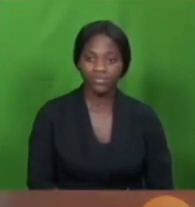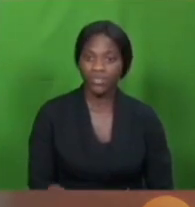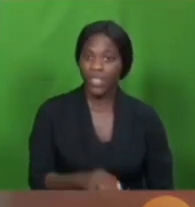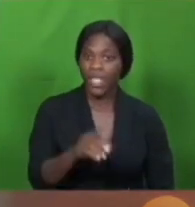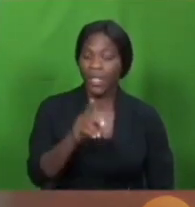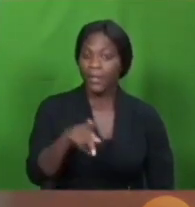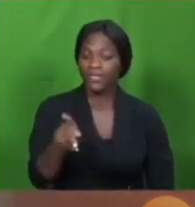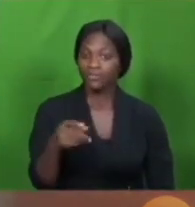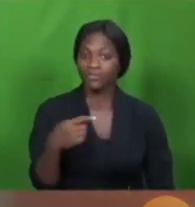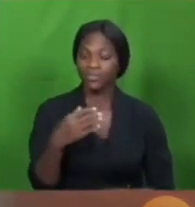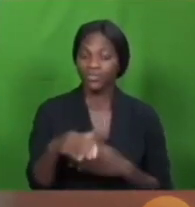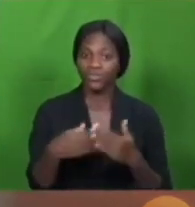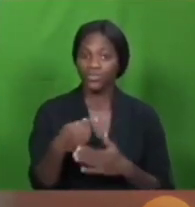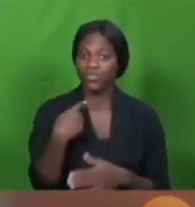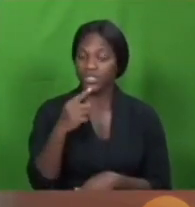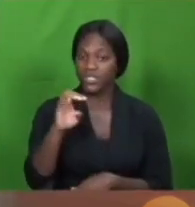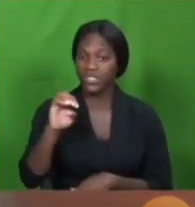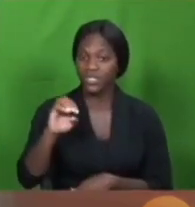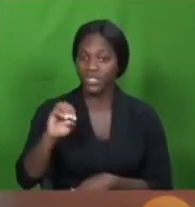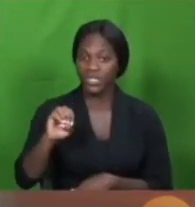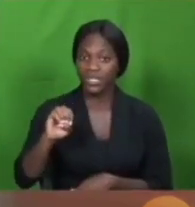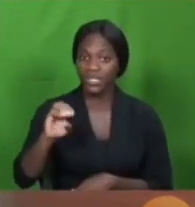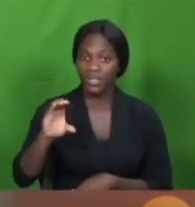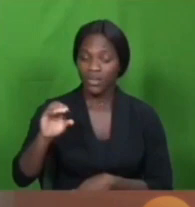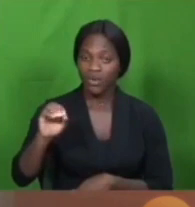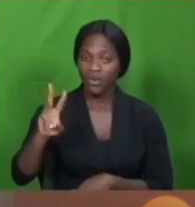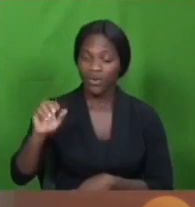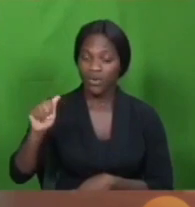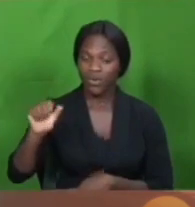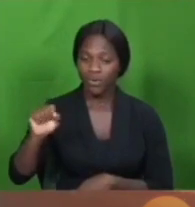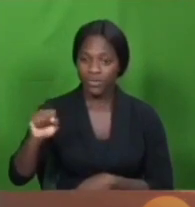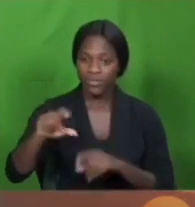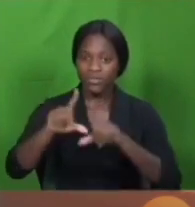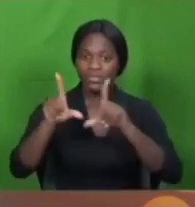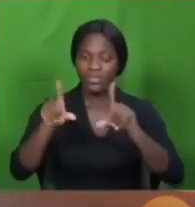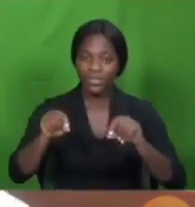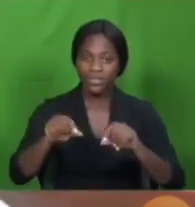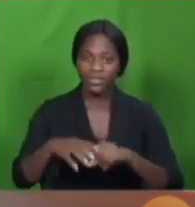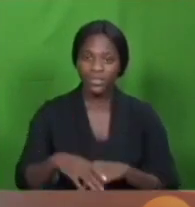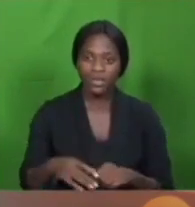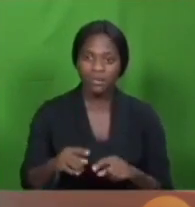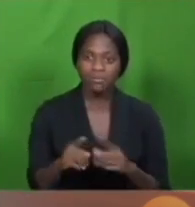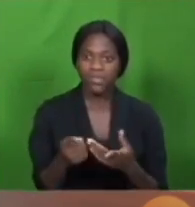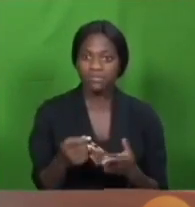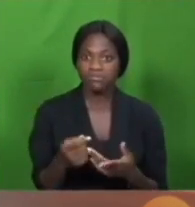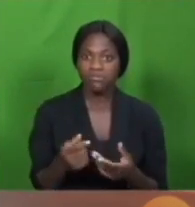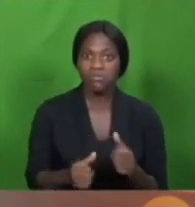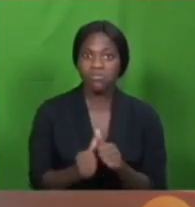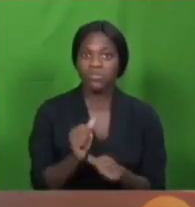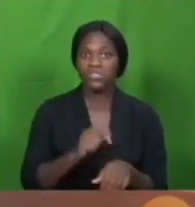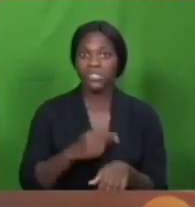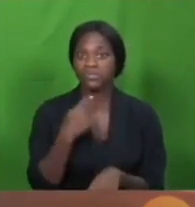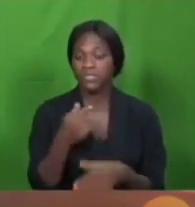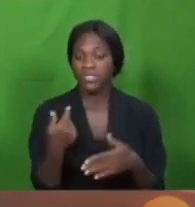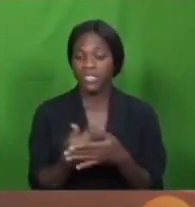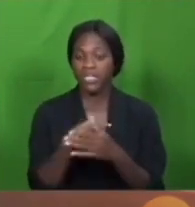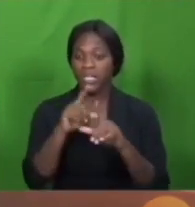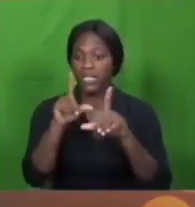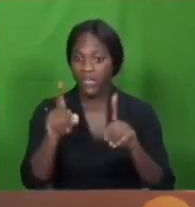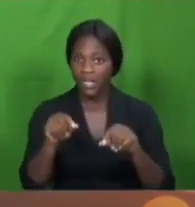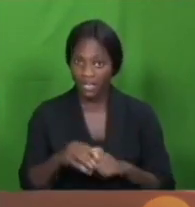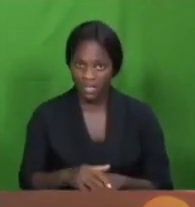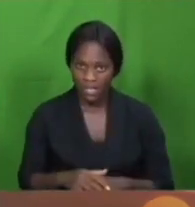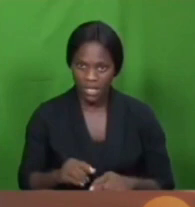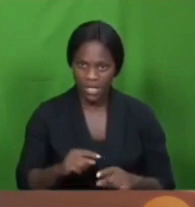ECOWAS passports, but it is referred to as the Ghana passport. In this particular